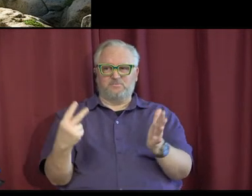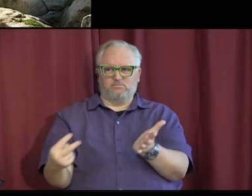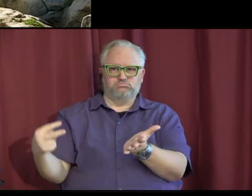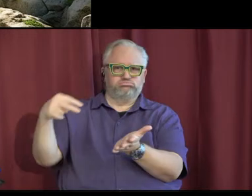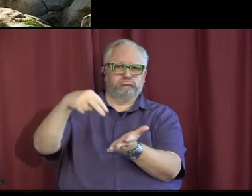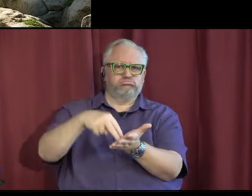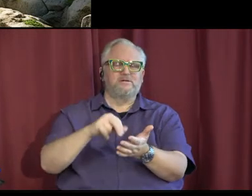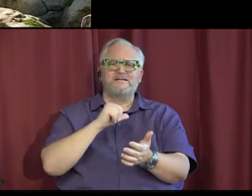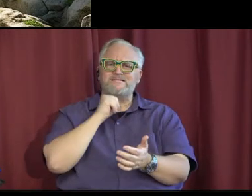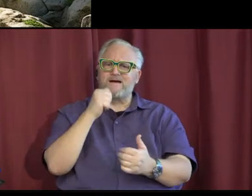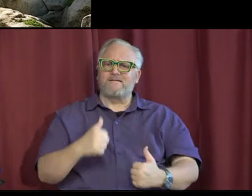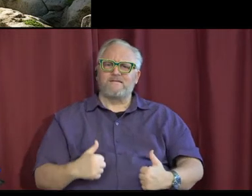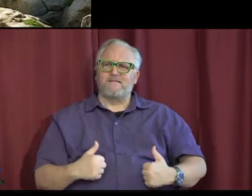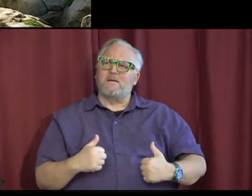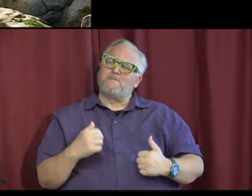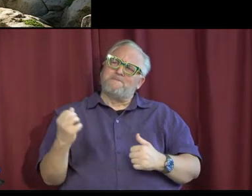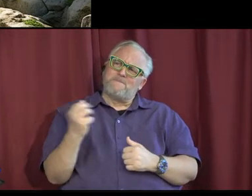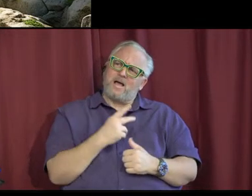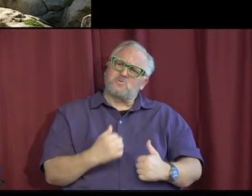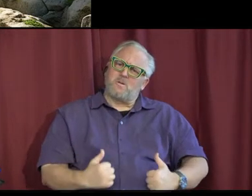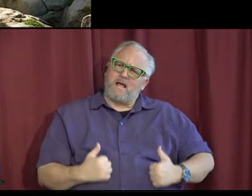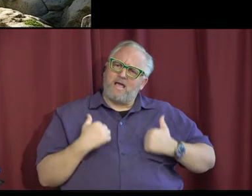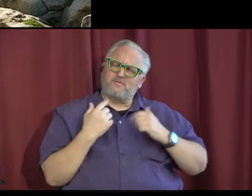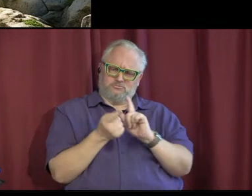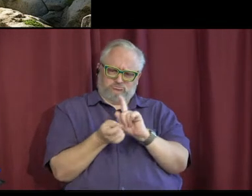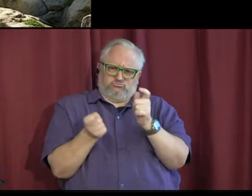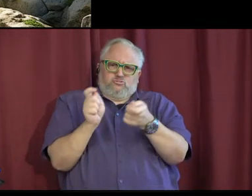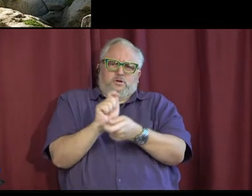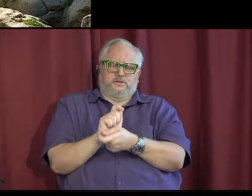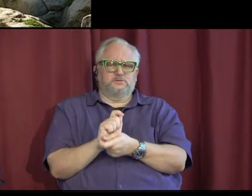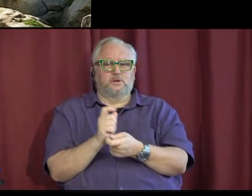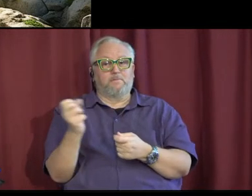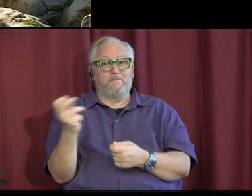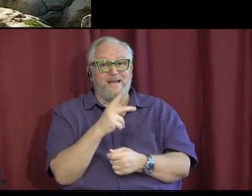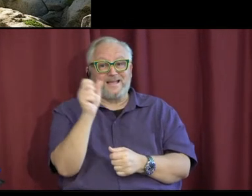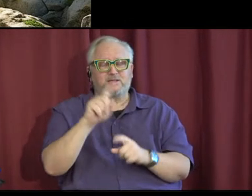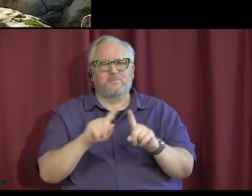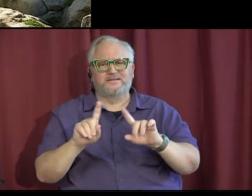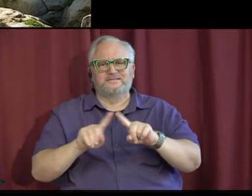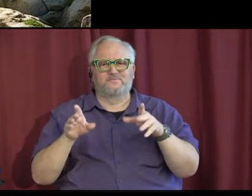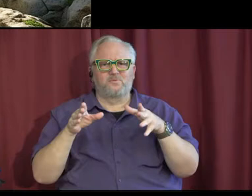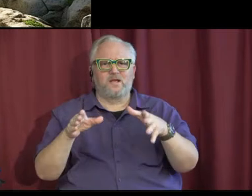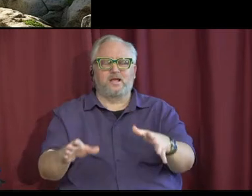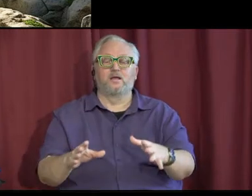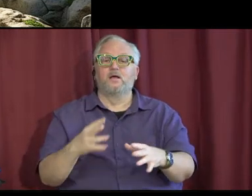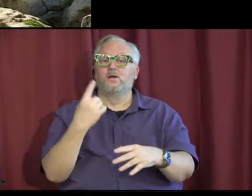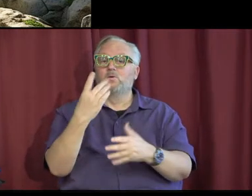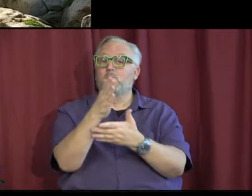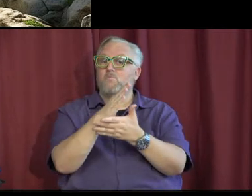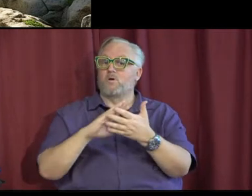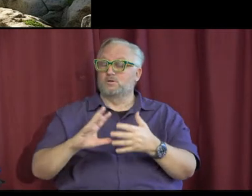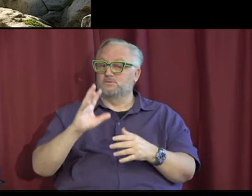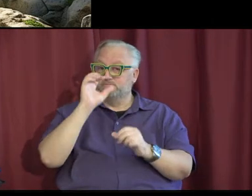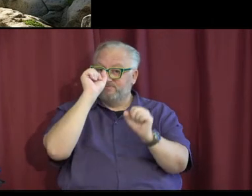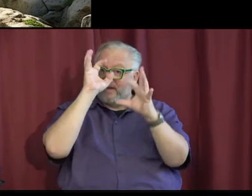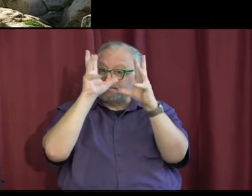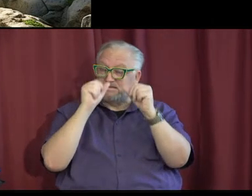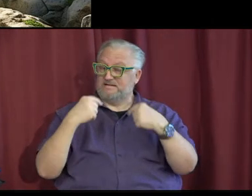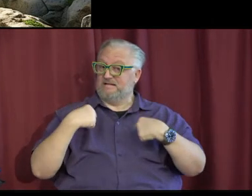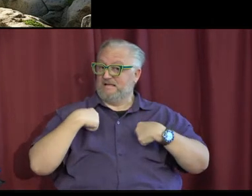been transformed, and he's back, but in a different kind of way. But here's the fascinating part, for me at